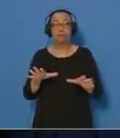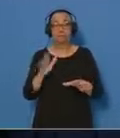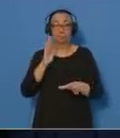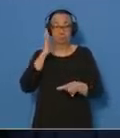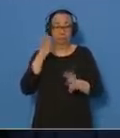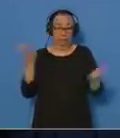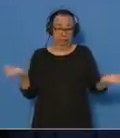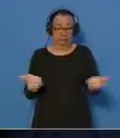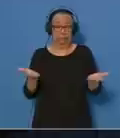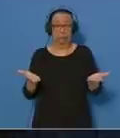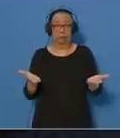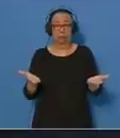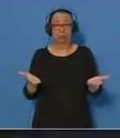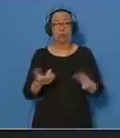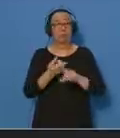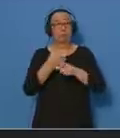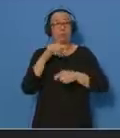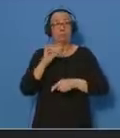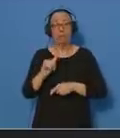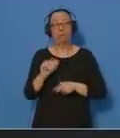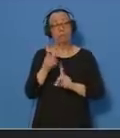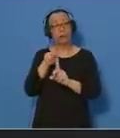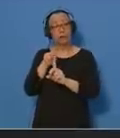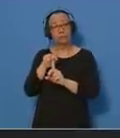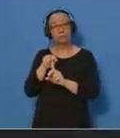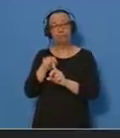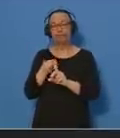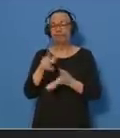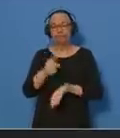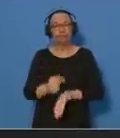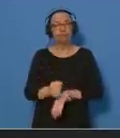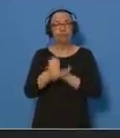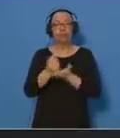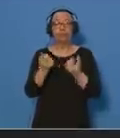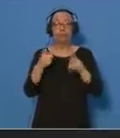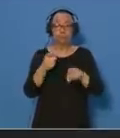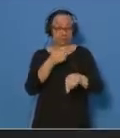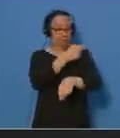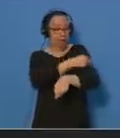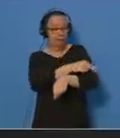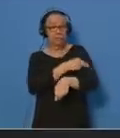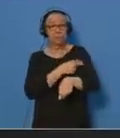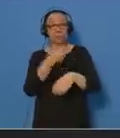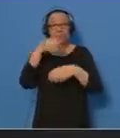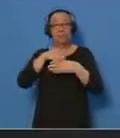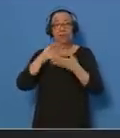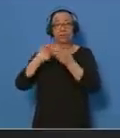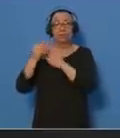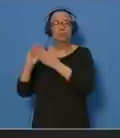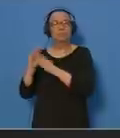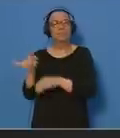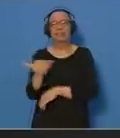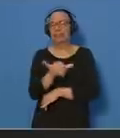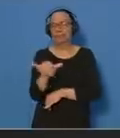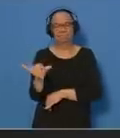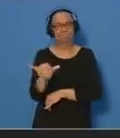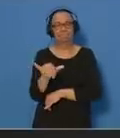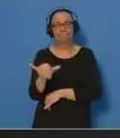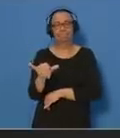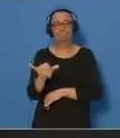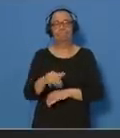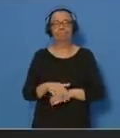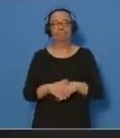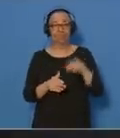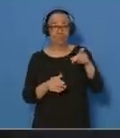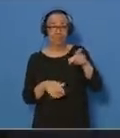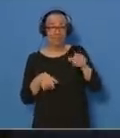here. And so from that particular perspective, the treatment that takes place in the hospital and inside the community would remain the same.